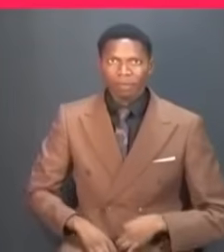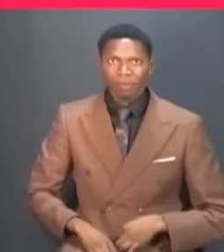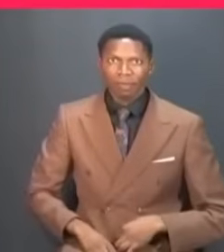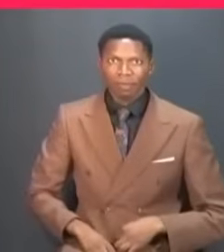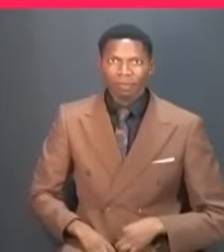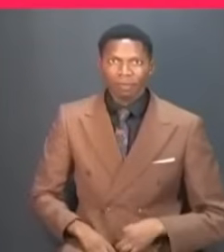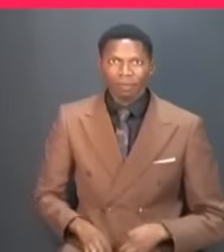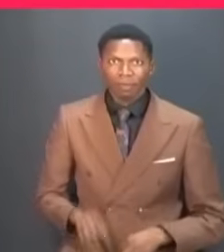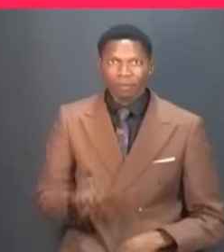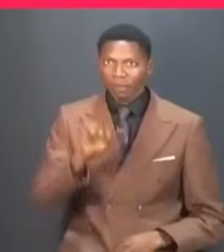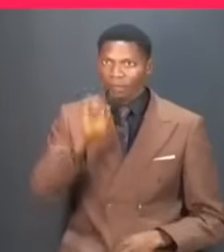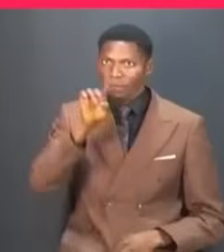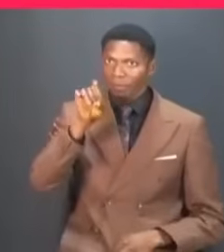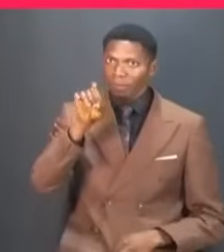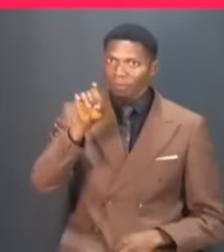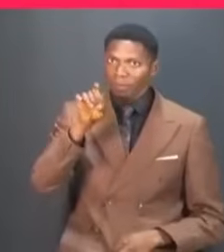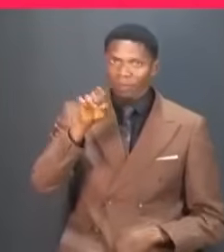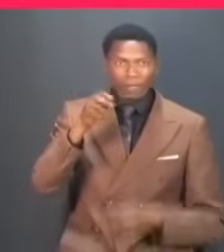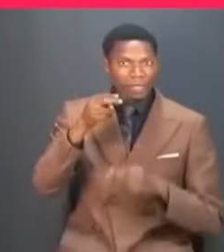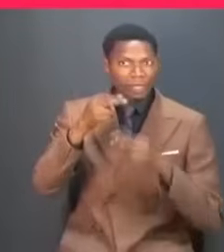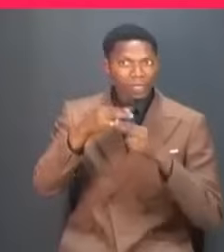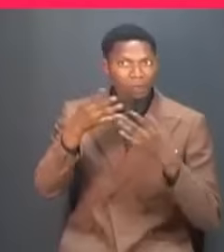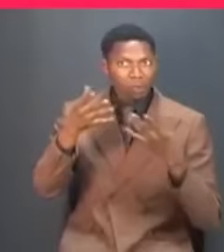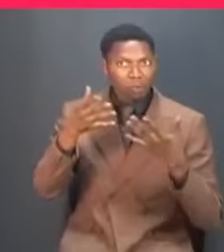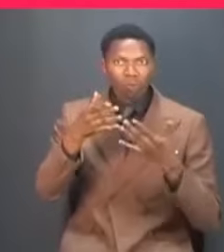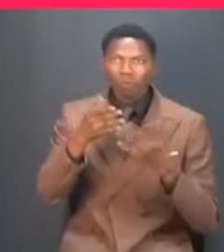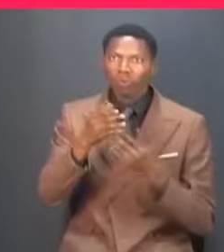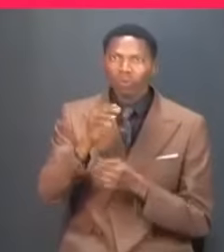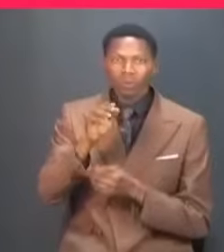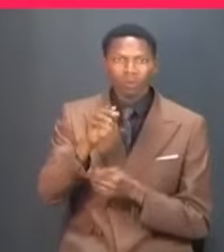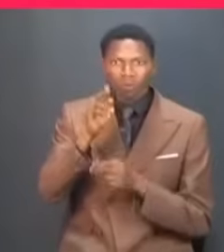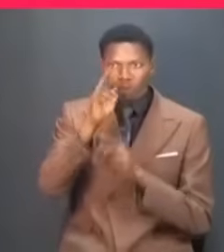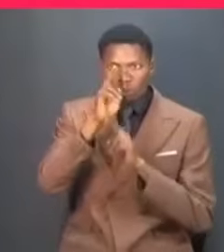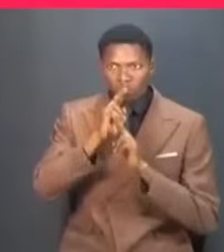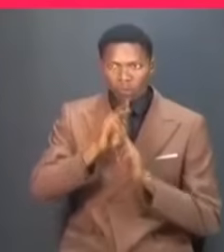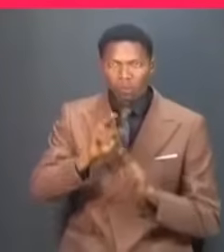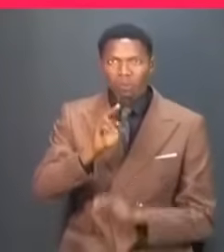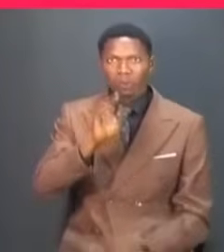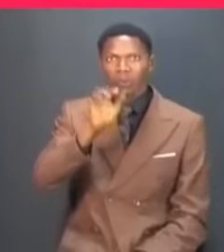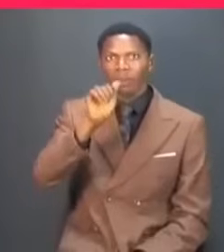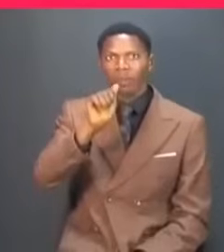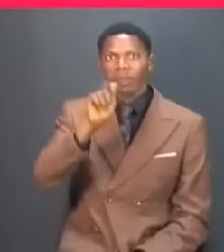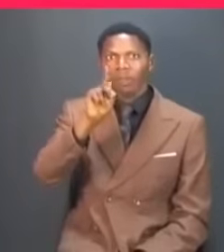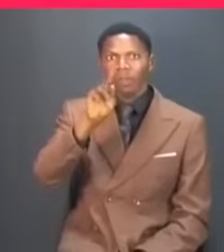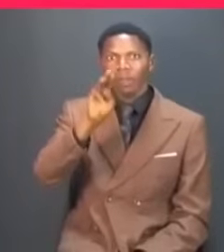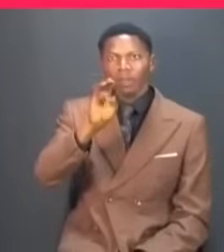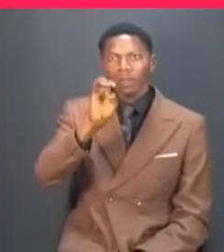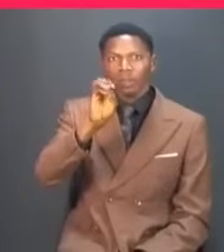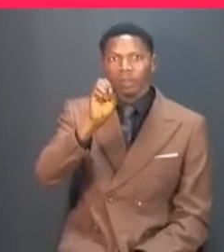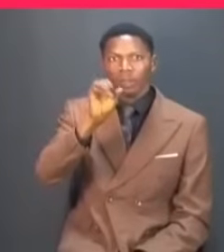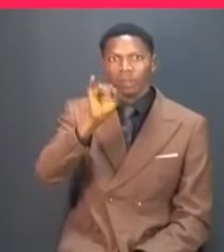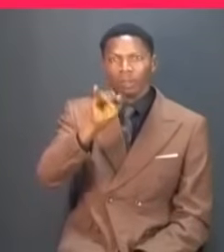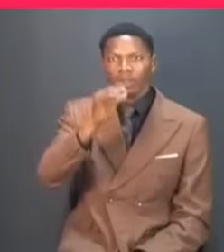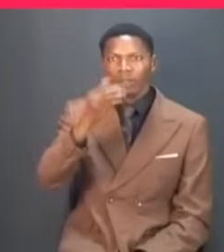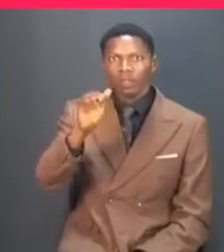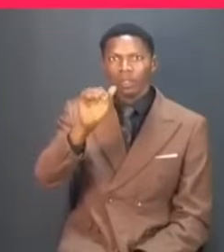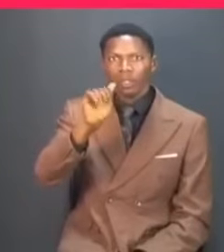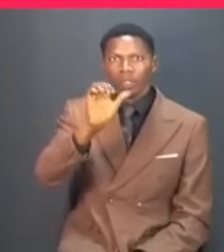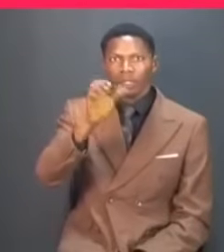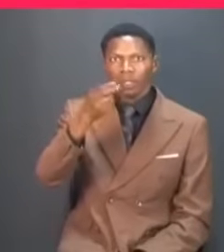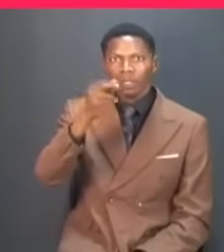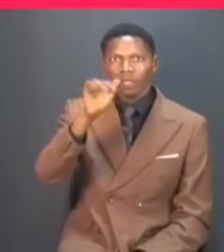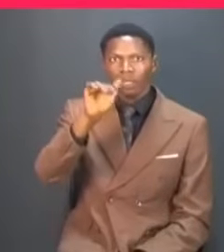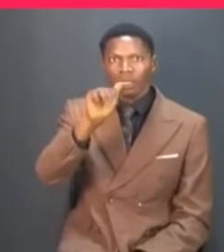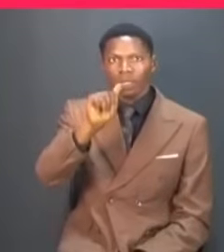The question stands in the name of Honorable Akwasi Jemfi Onyina Achampon,